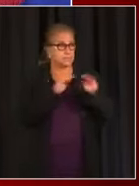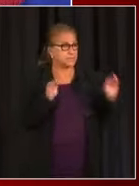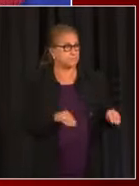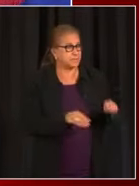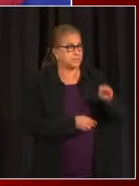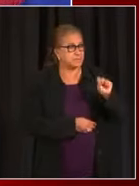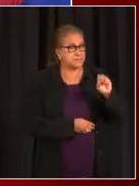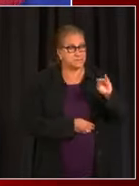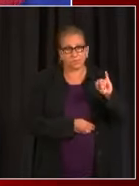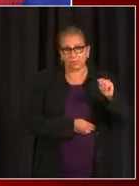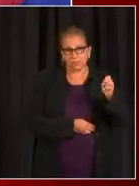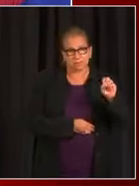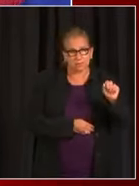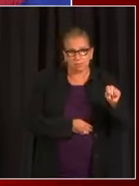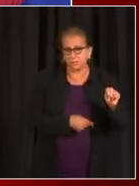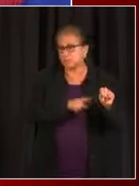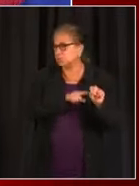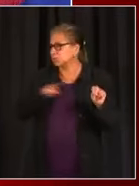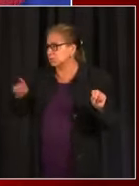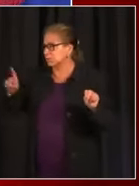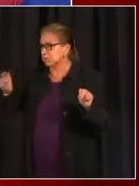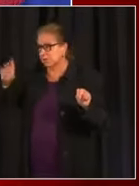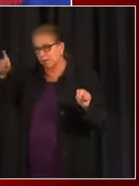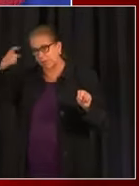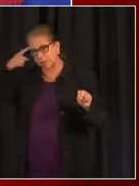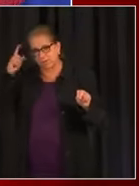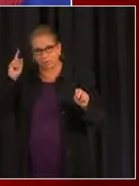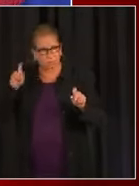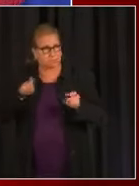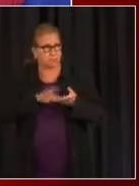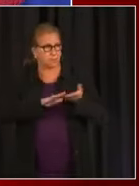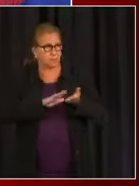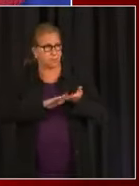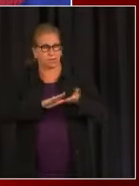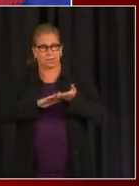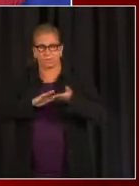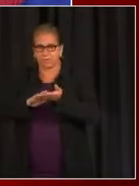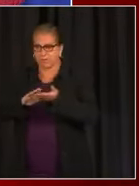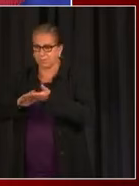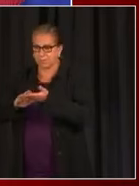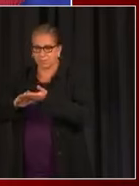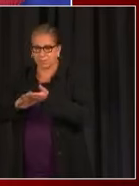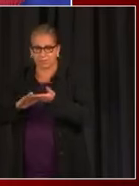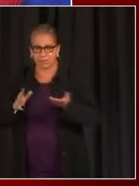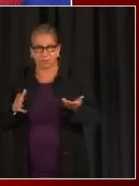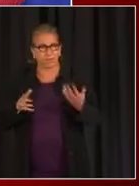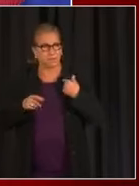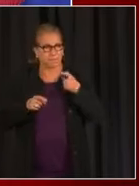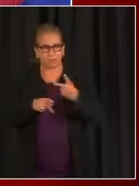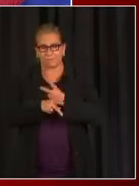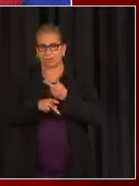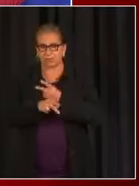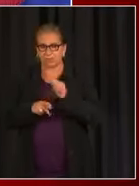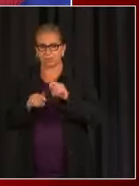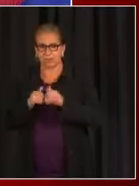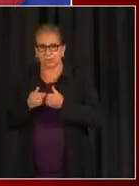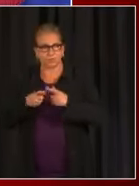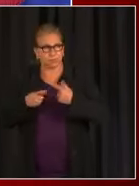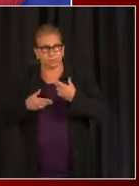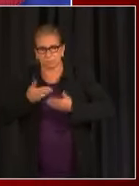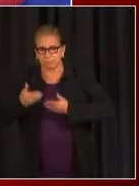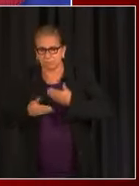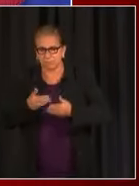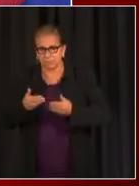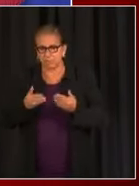Nationals to you name it, all kinds of organizations have figured out how to come